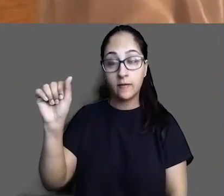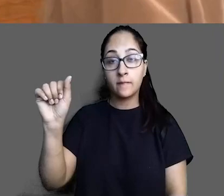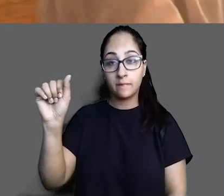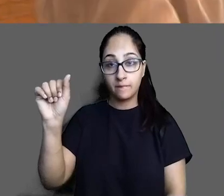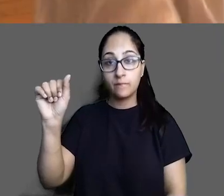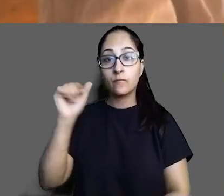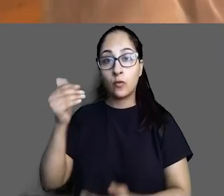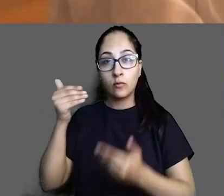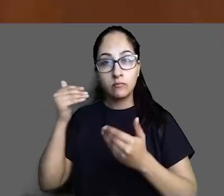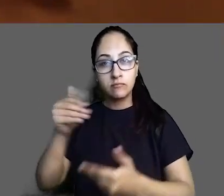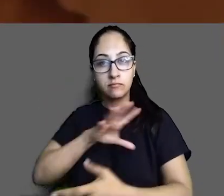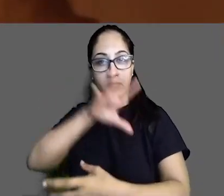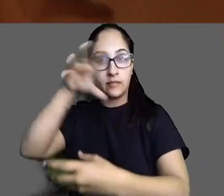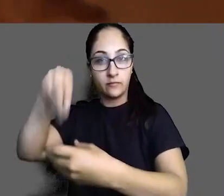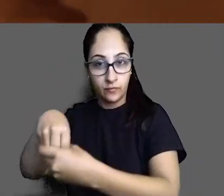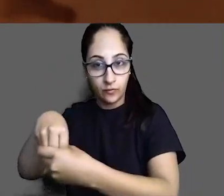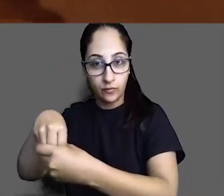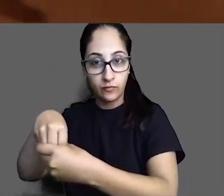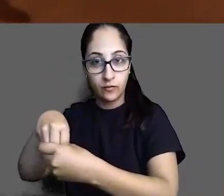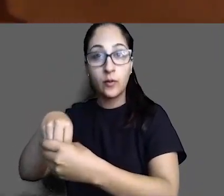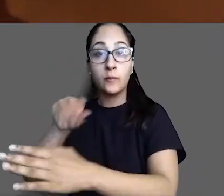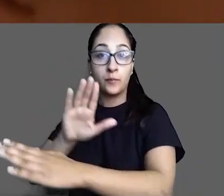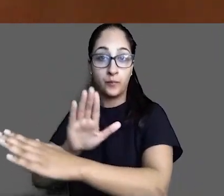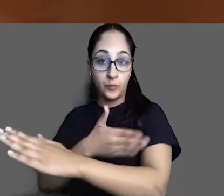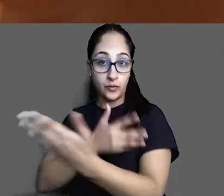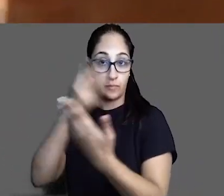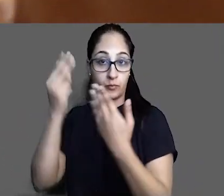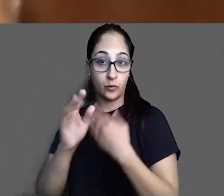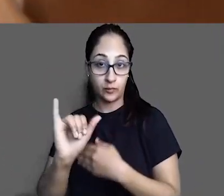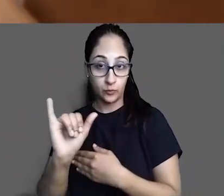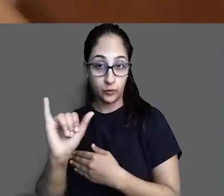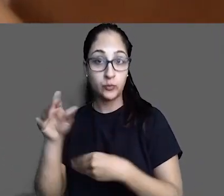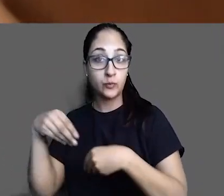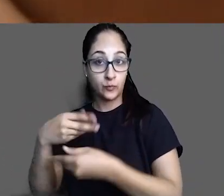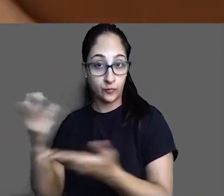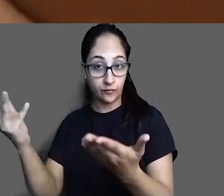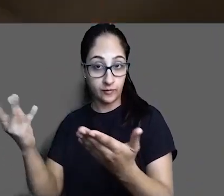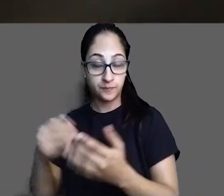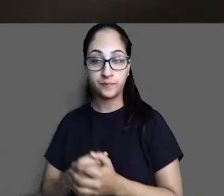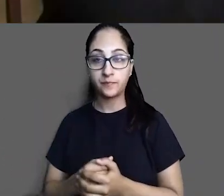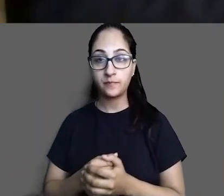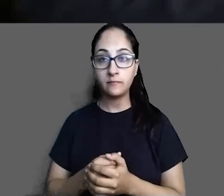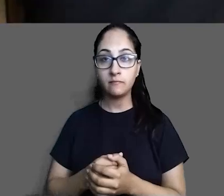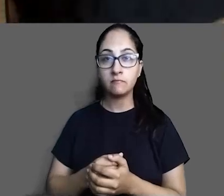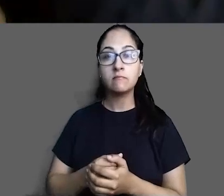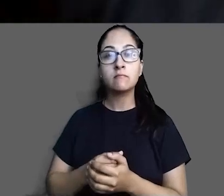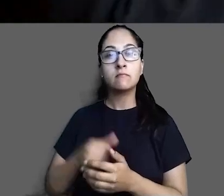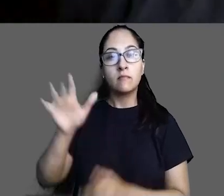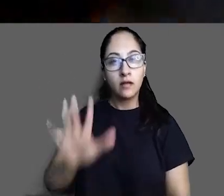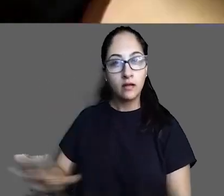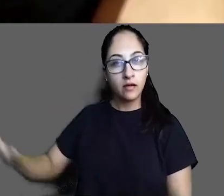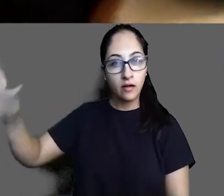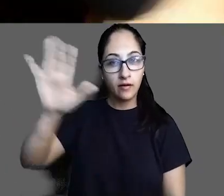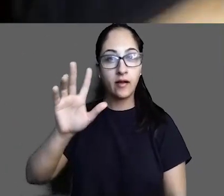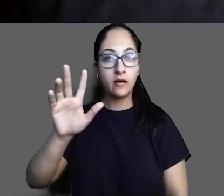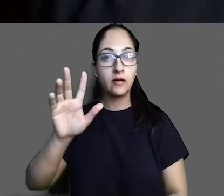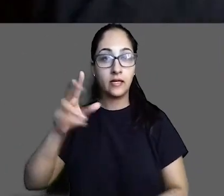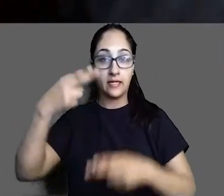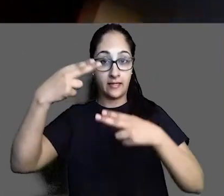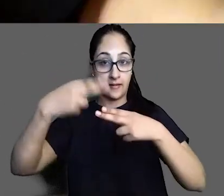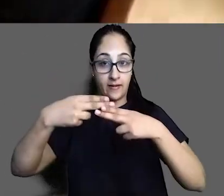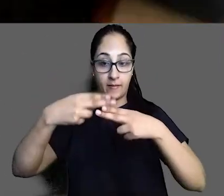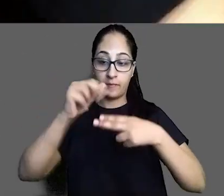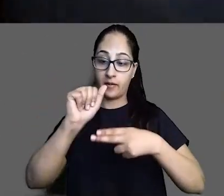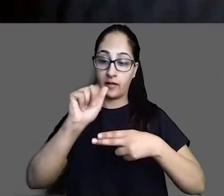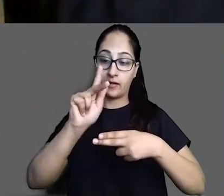its concept and its defense and its sort of daily incarnation of the integrated approach to development. That